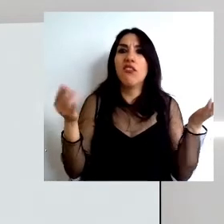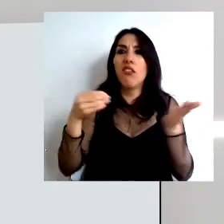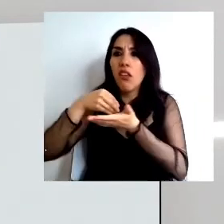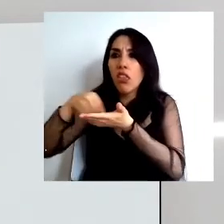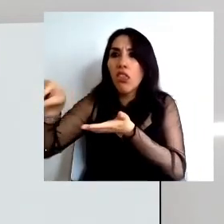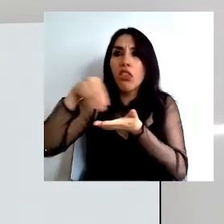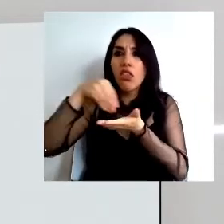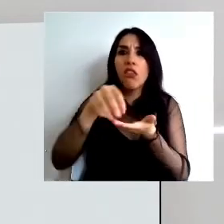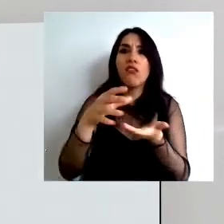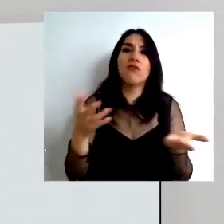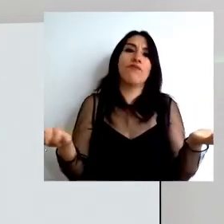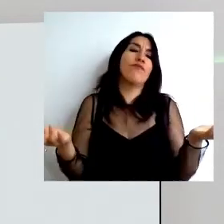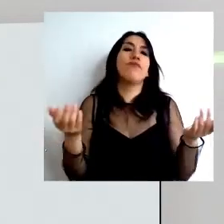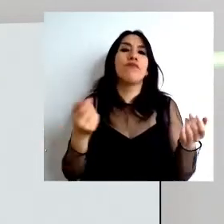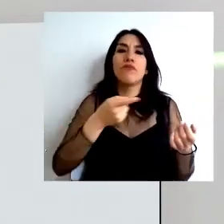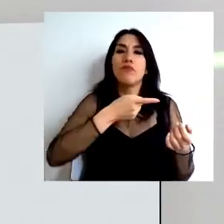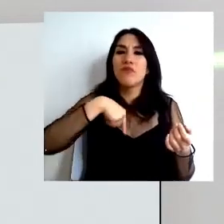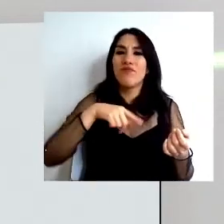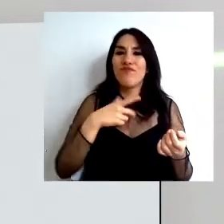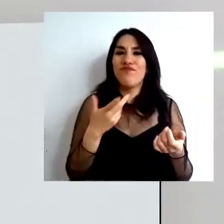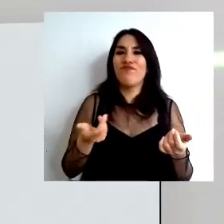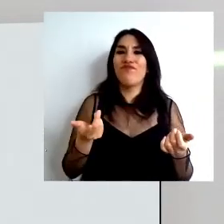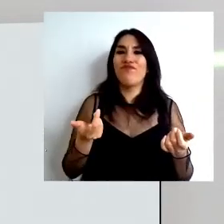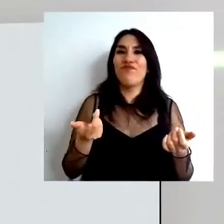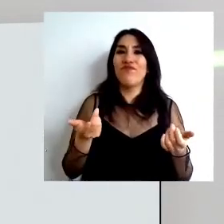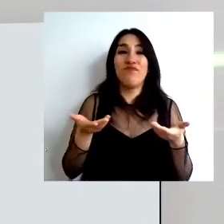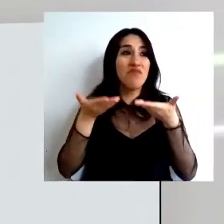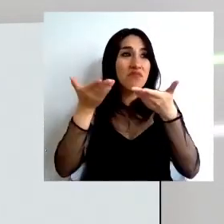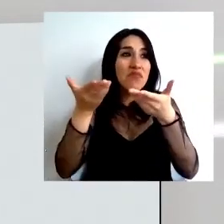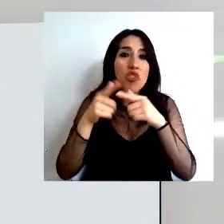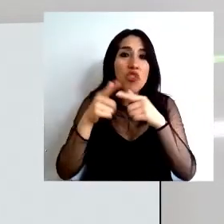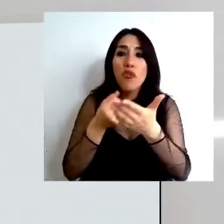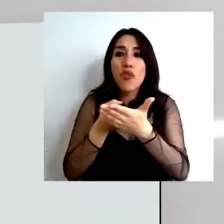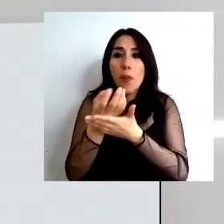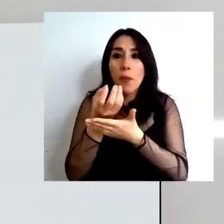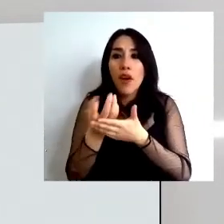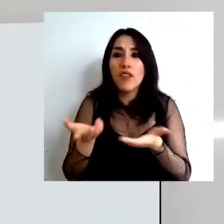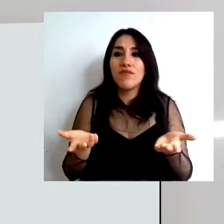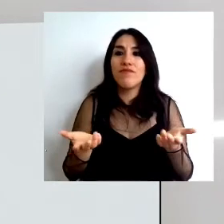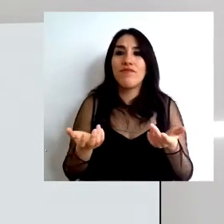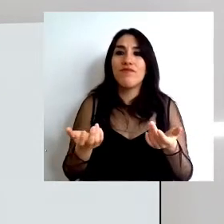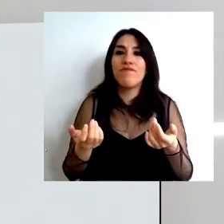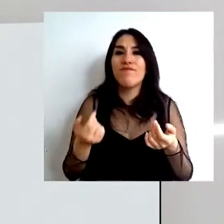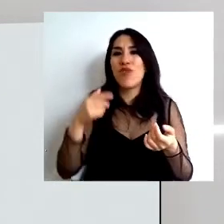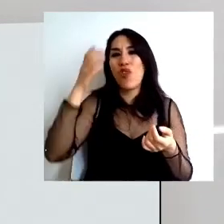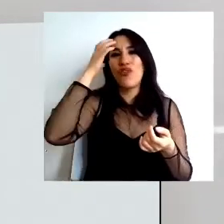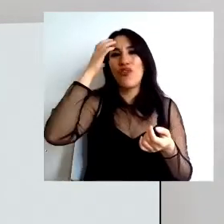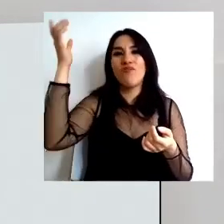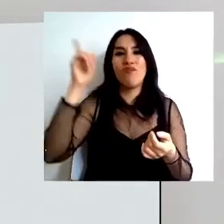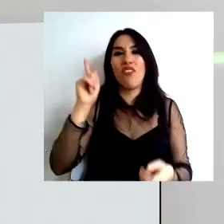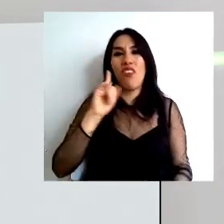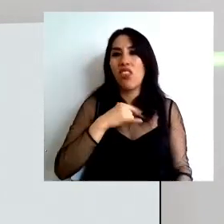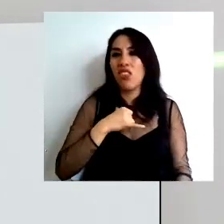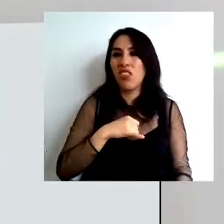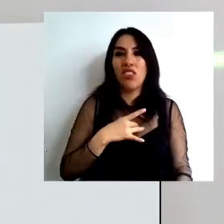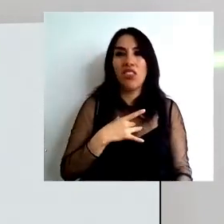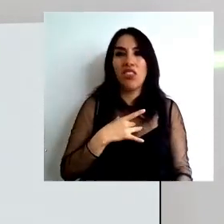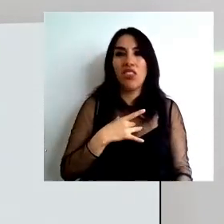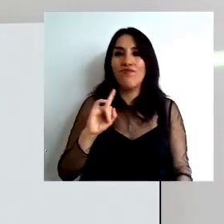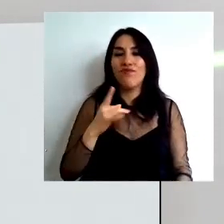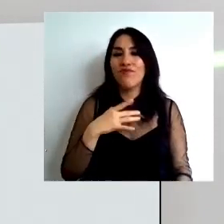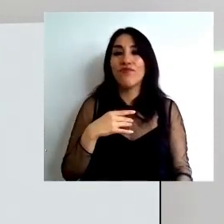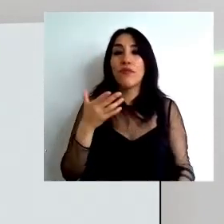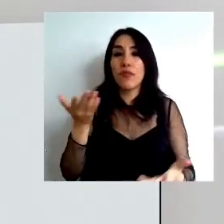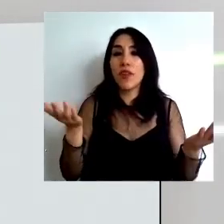replication, I like much more the term cooperation and co-creation. And this was the reason why we decided to go